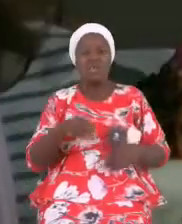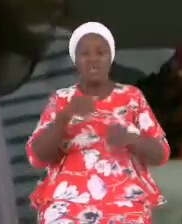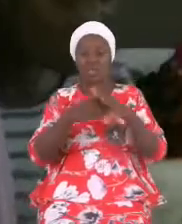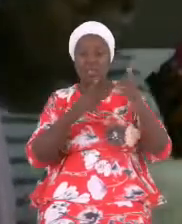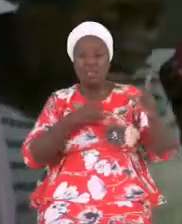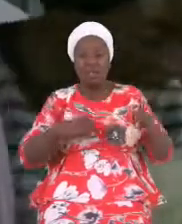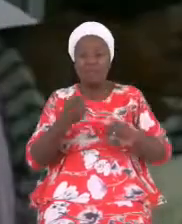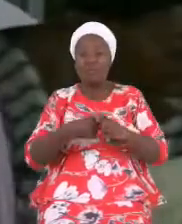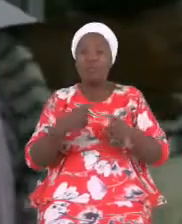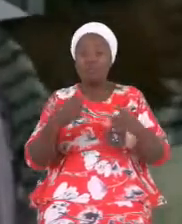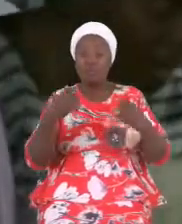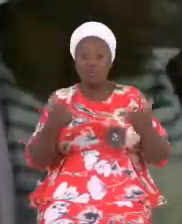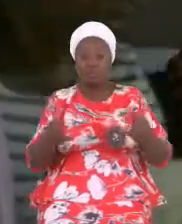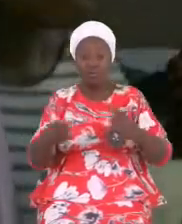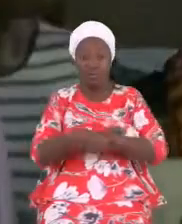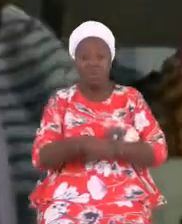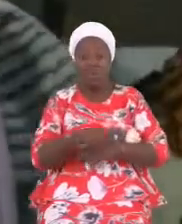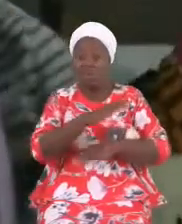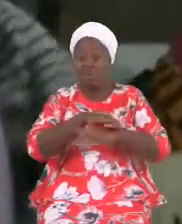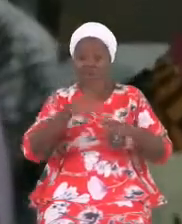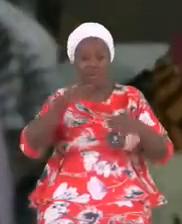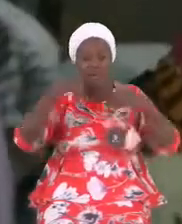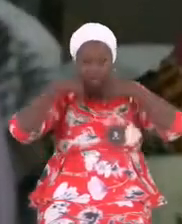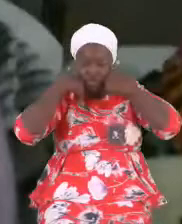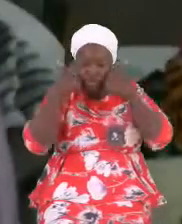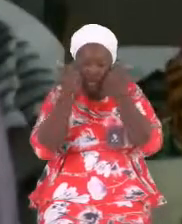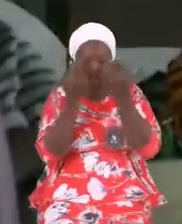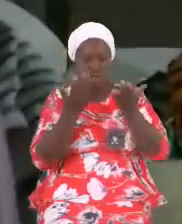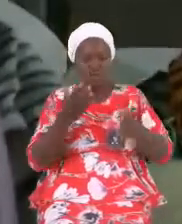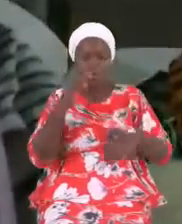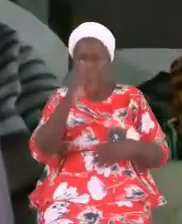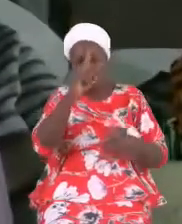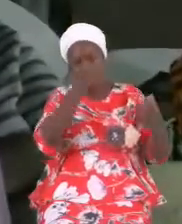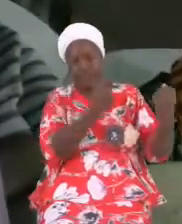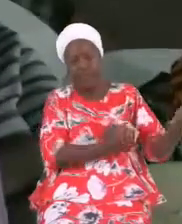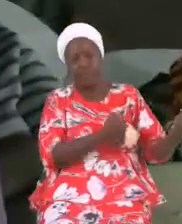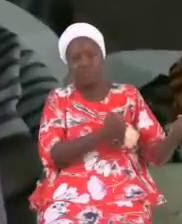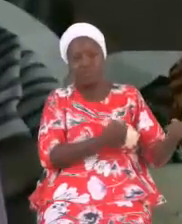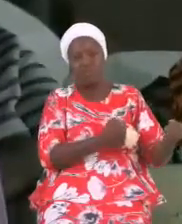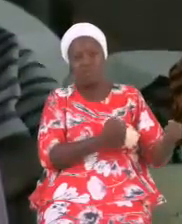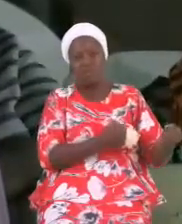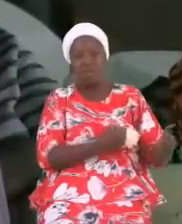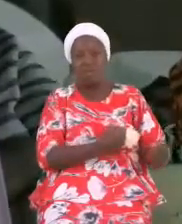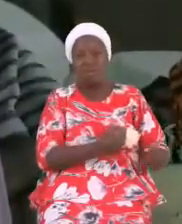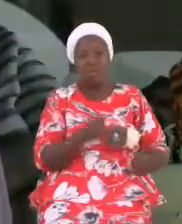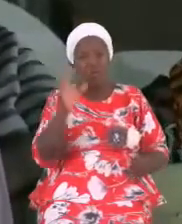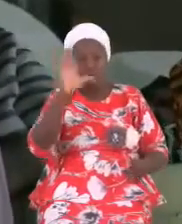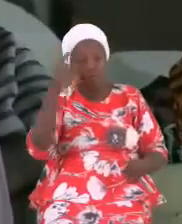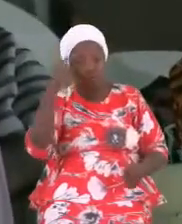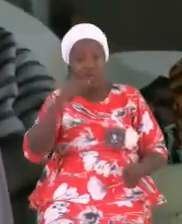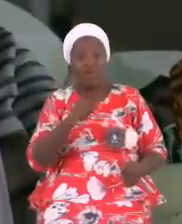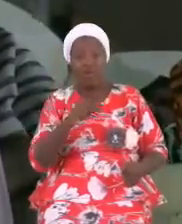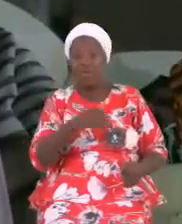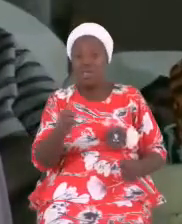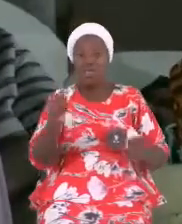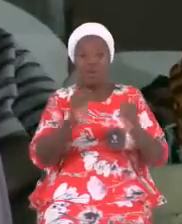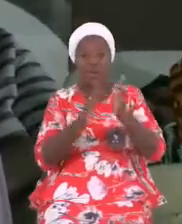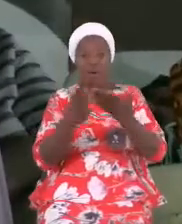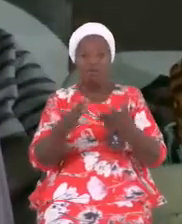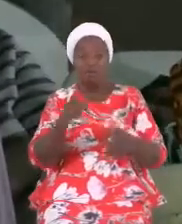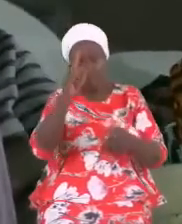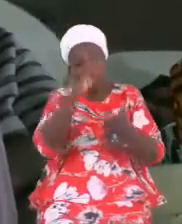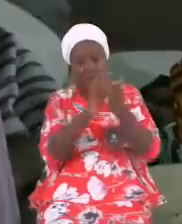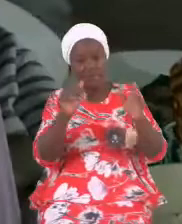faith. Find a Bible-believing church and have fellowship with the people of